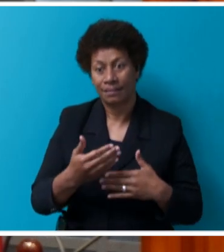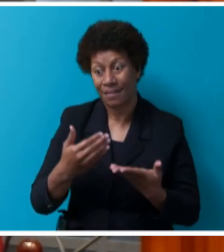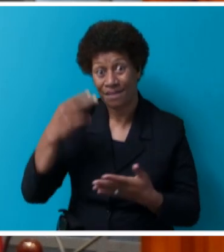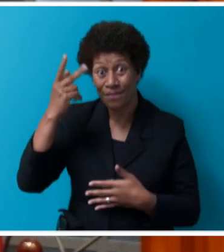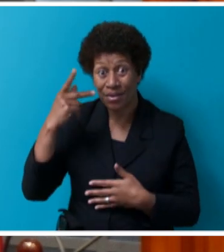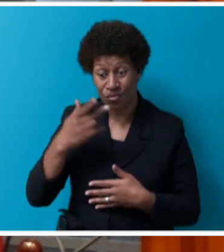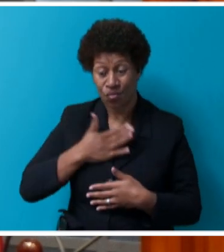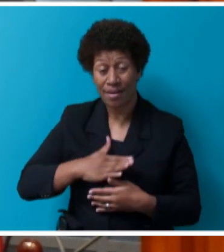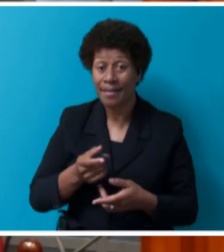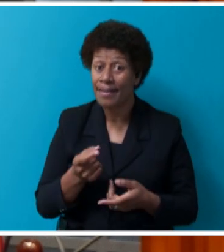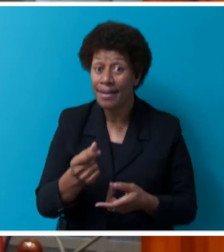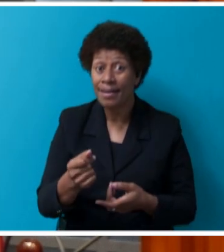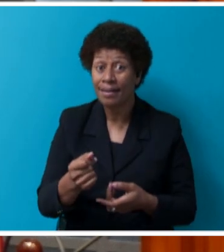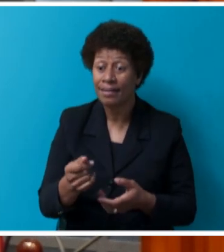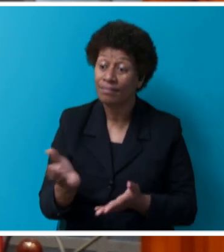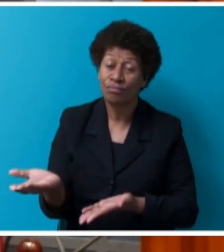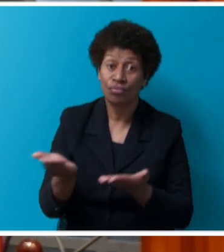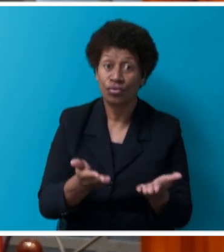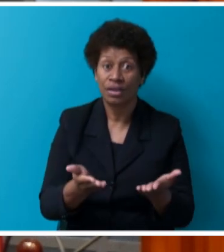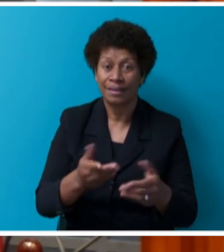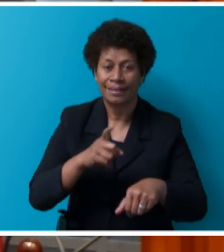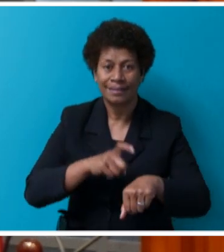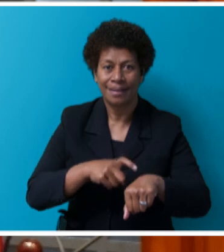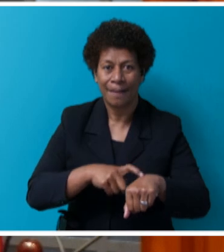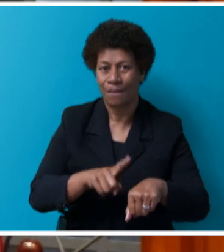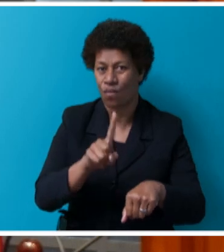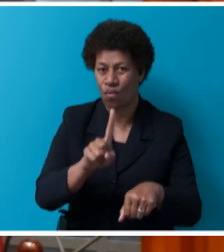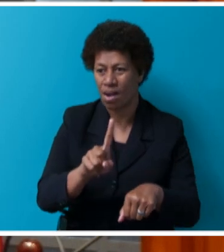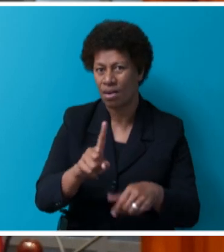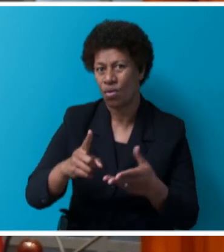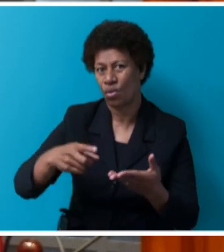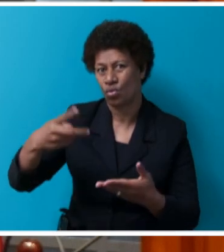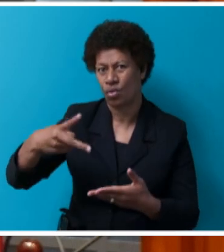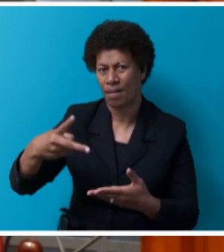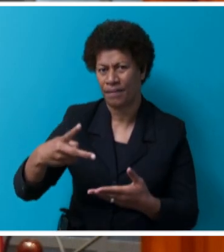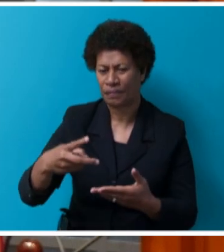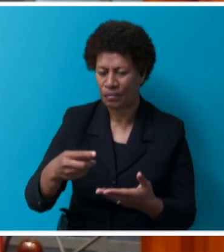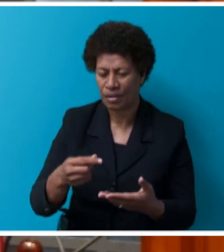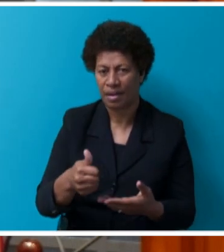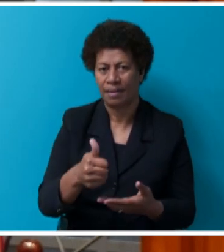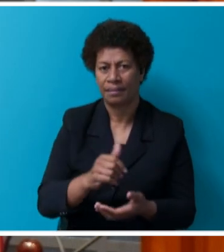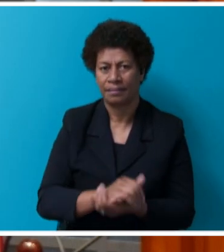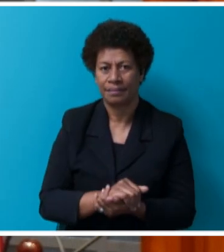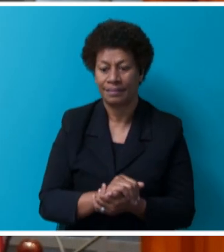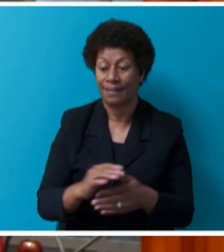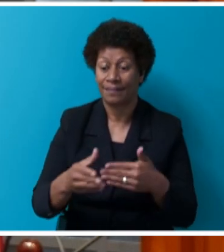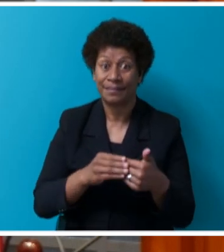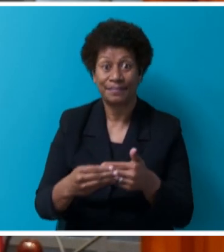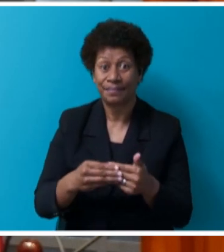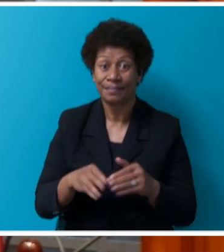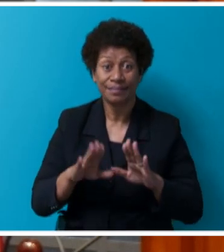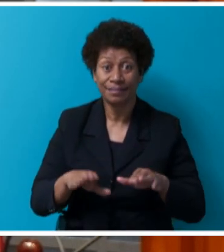early, they may do so at around 12 or 1 p.m. at the earliest. And despite the flexibility of children